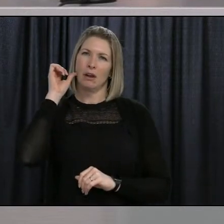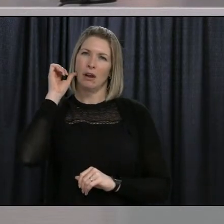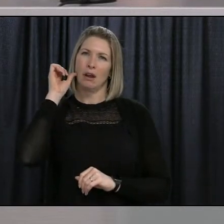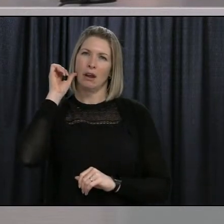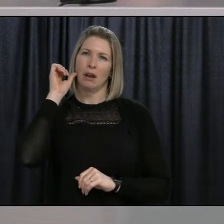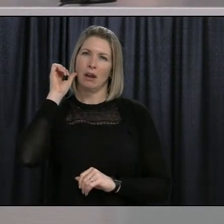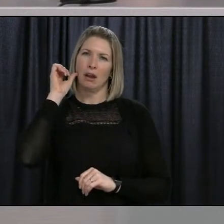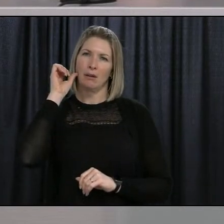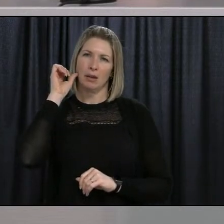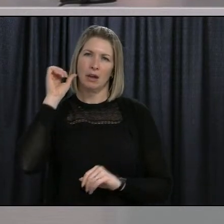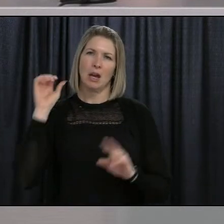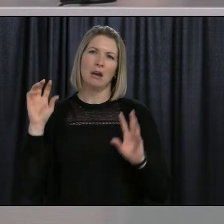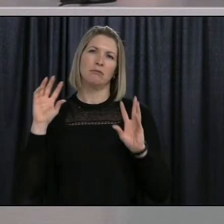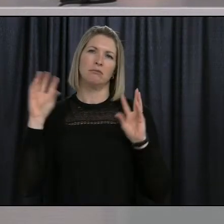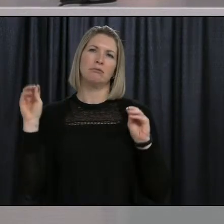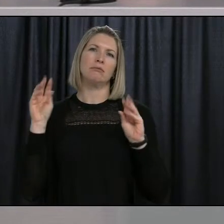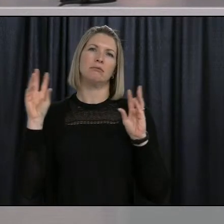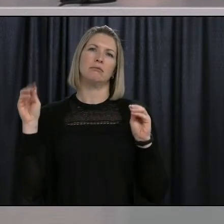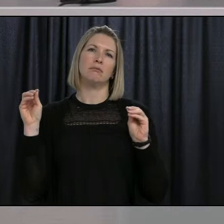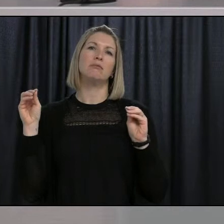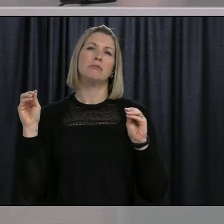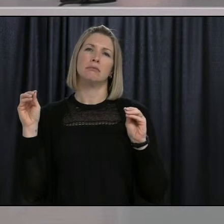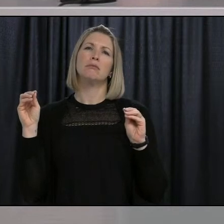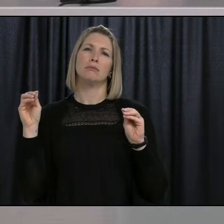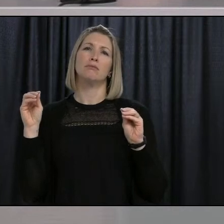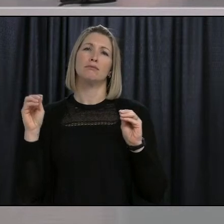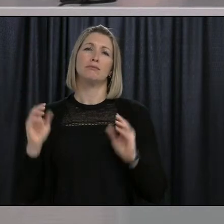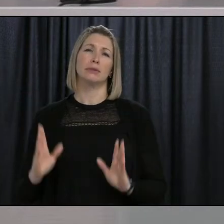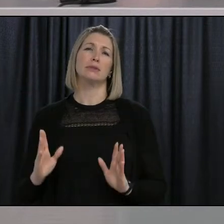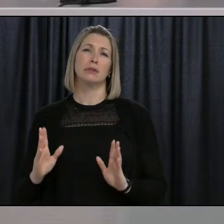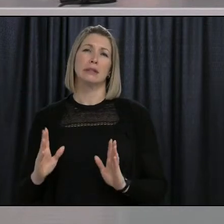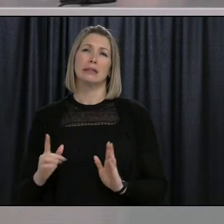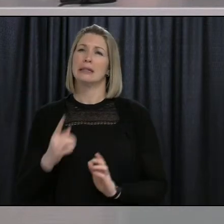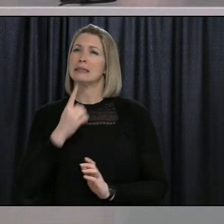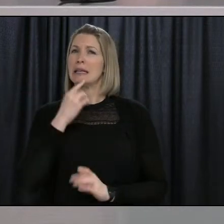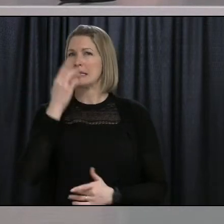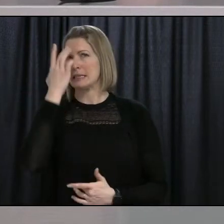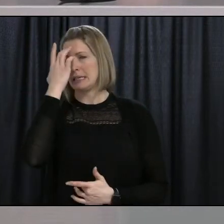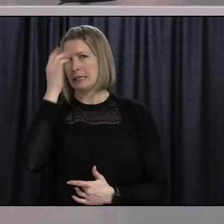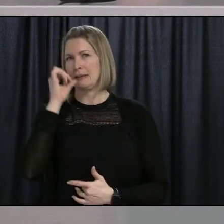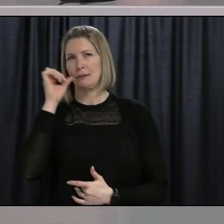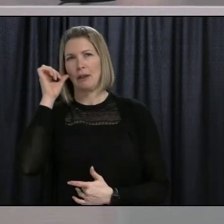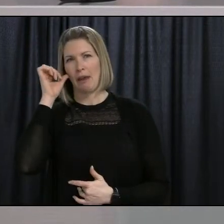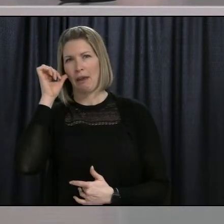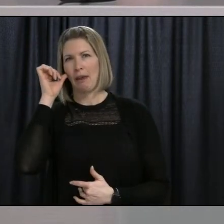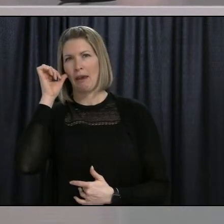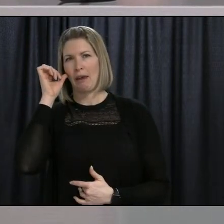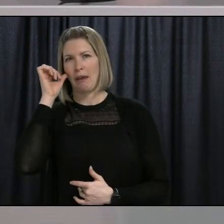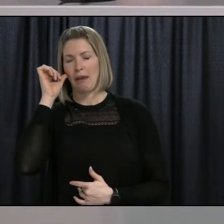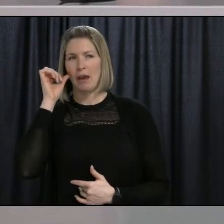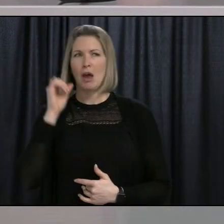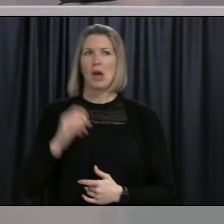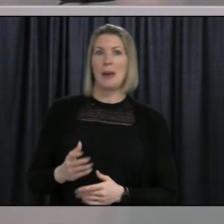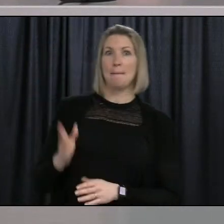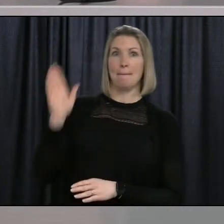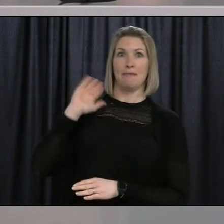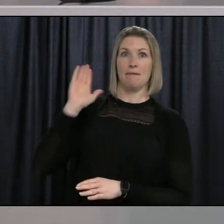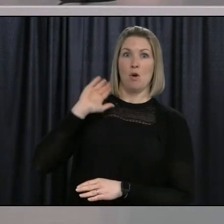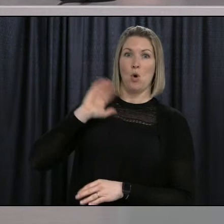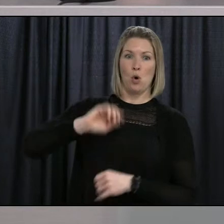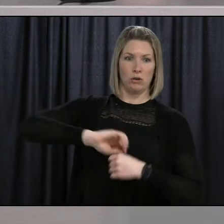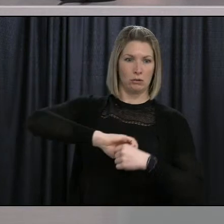province contracting COVID. And even before the pandemic, we were hearing of the strain put on the paramedic